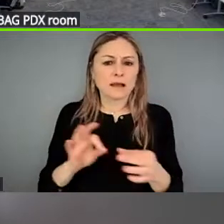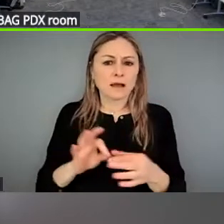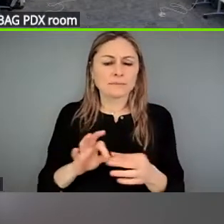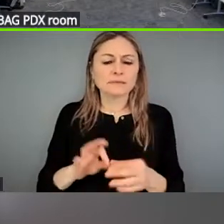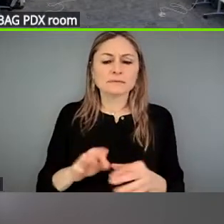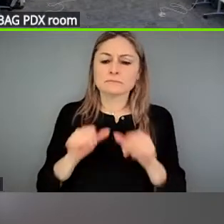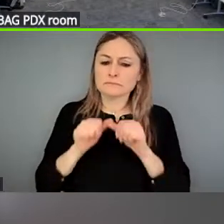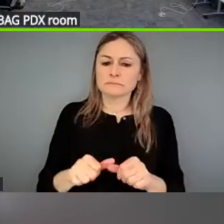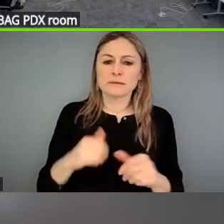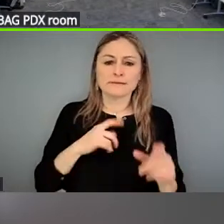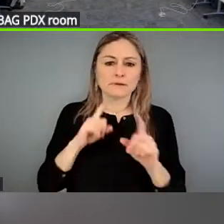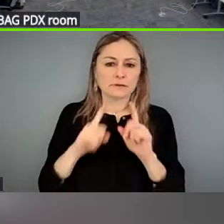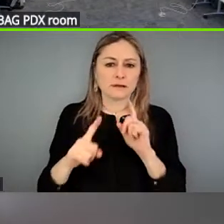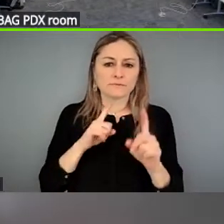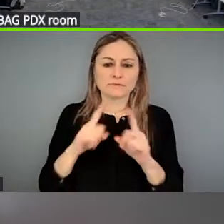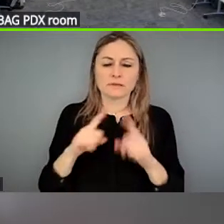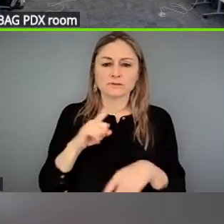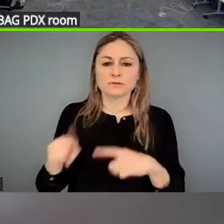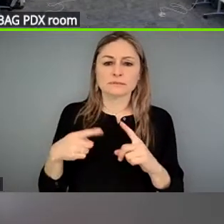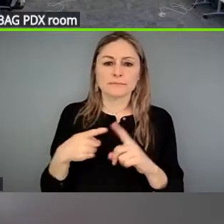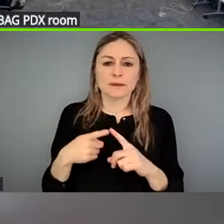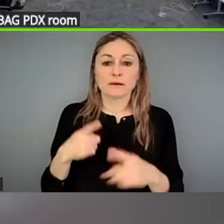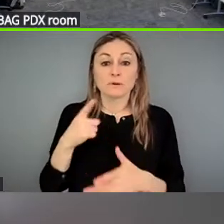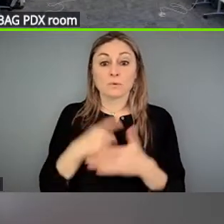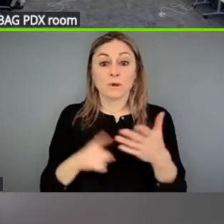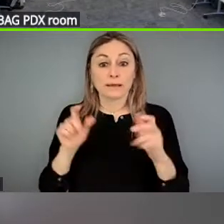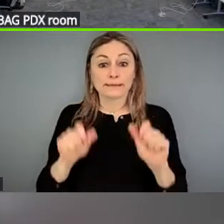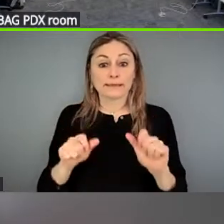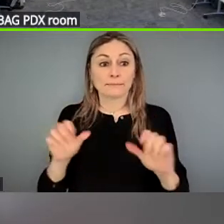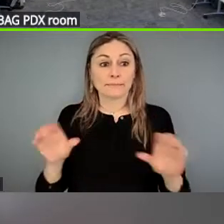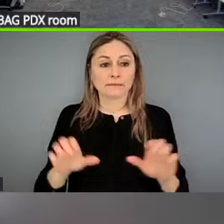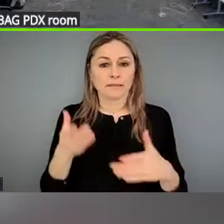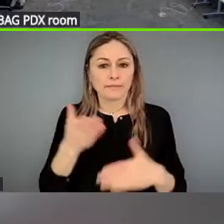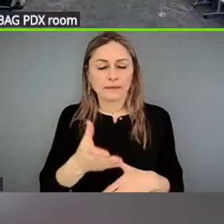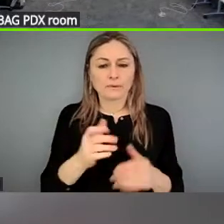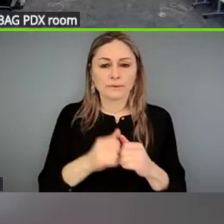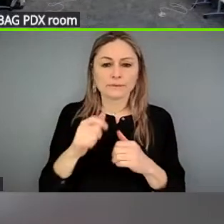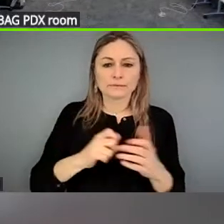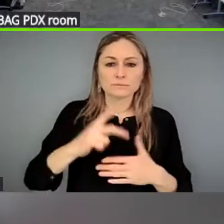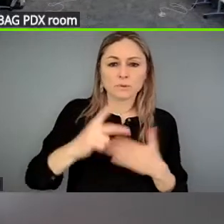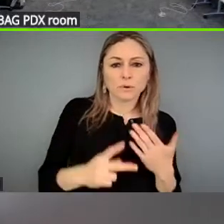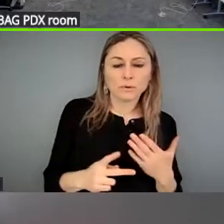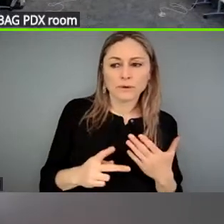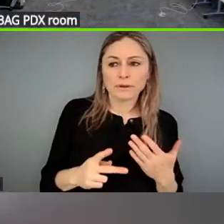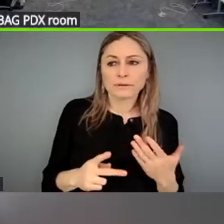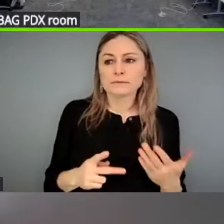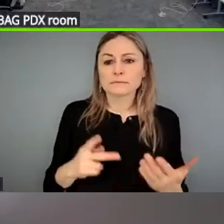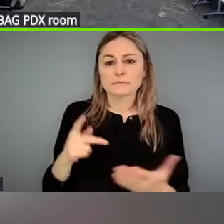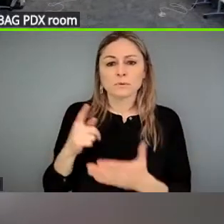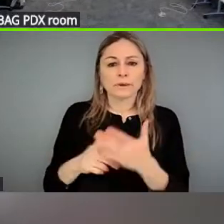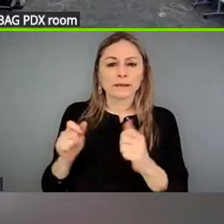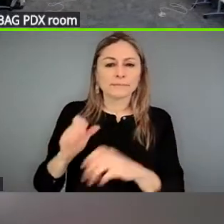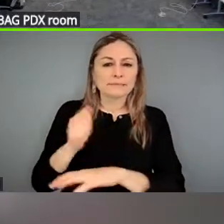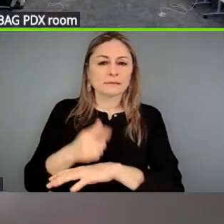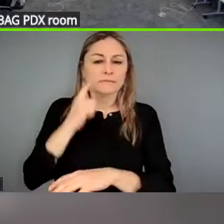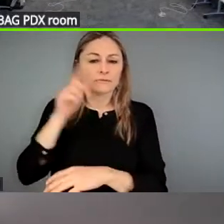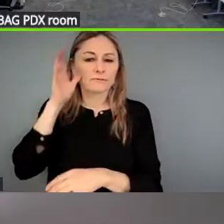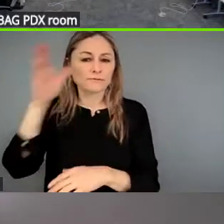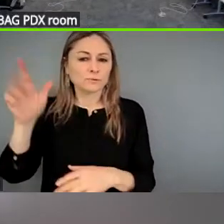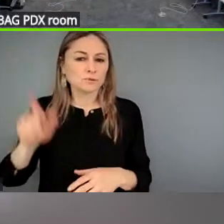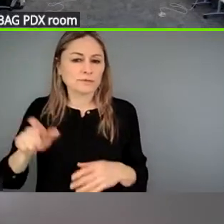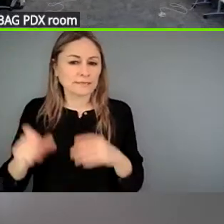the conversation about, what can be done there with this program and what might be set up for future needs if there's something